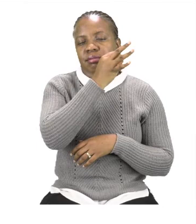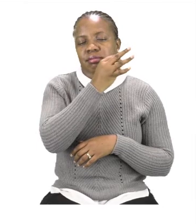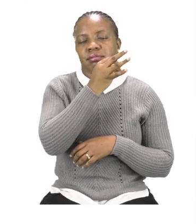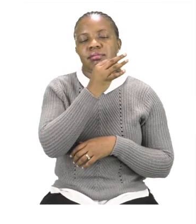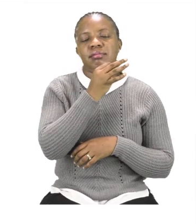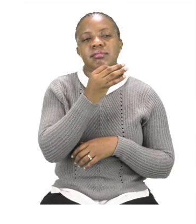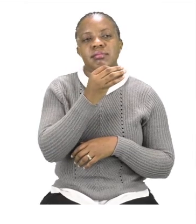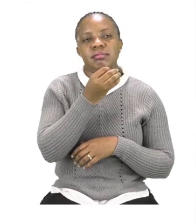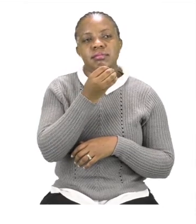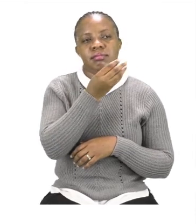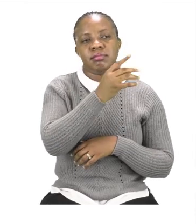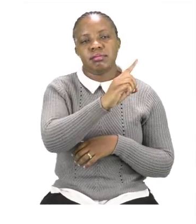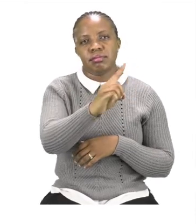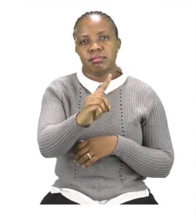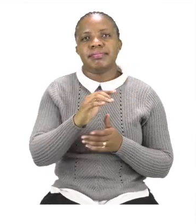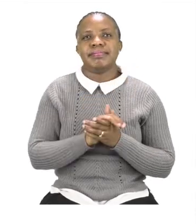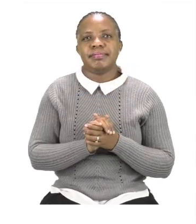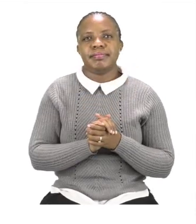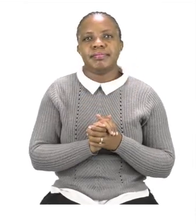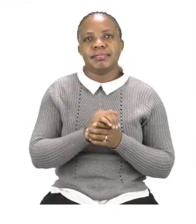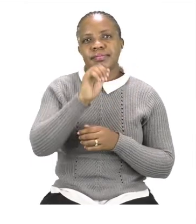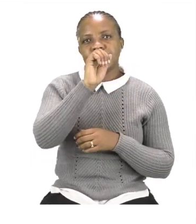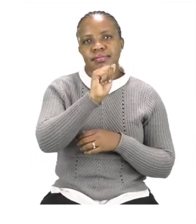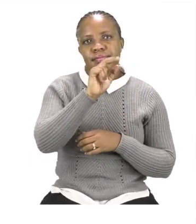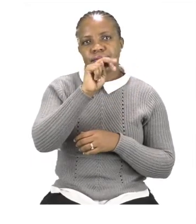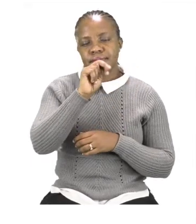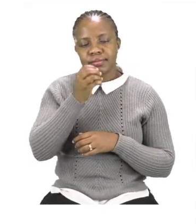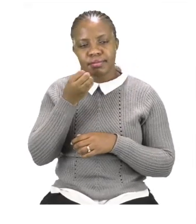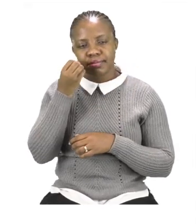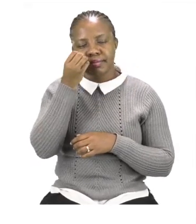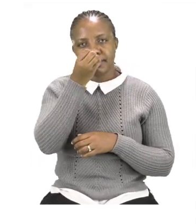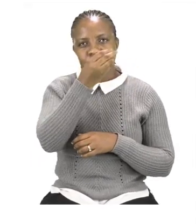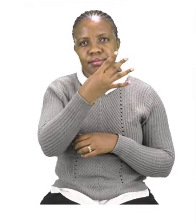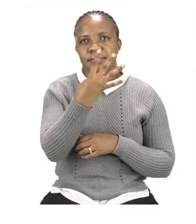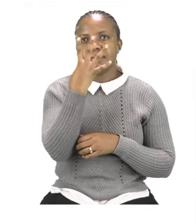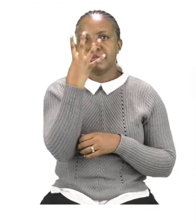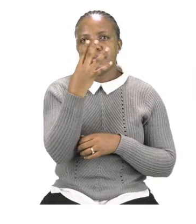Anne gave 4 flowers too.